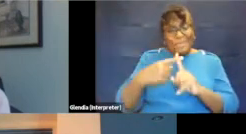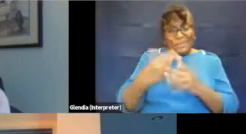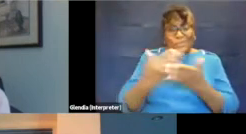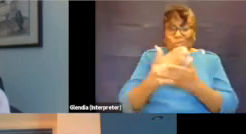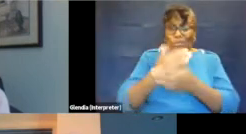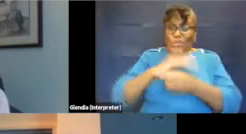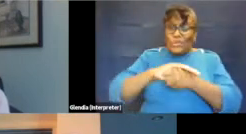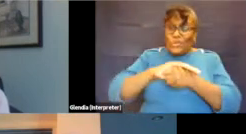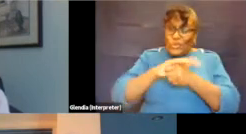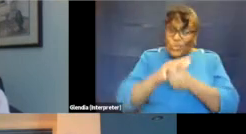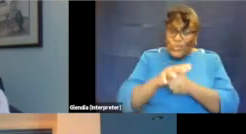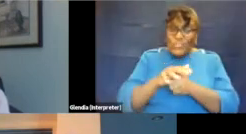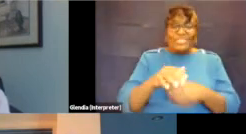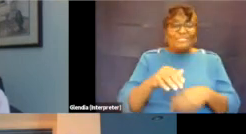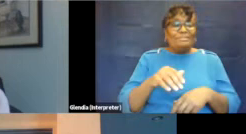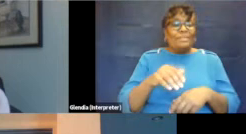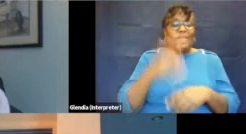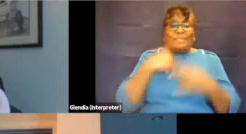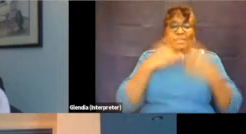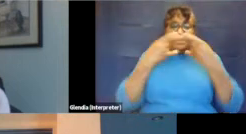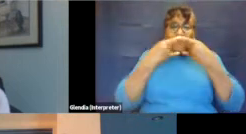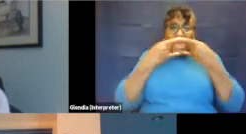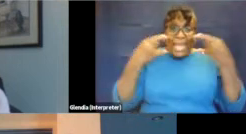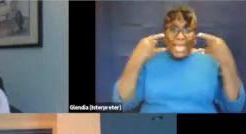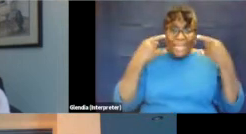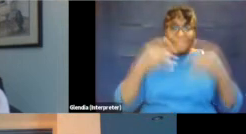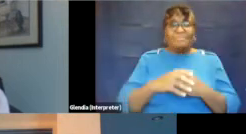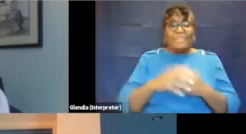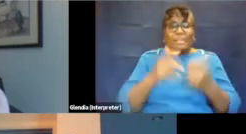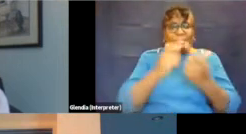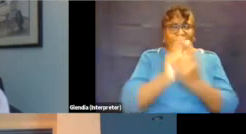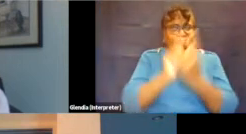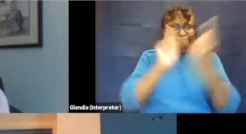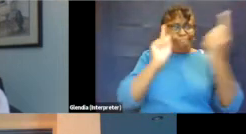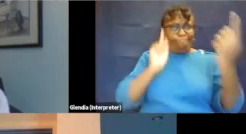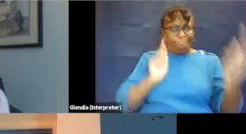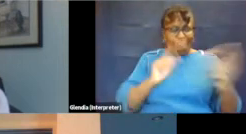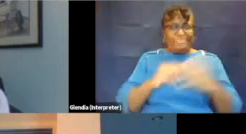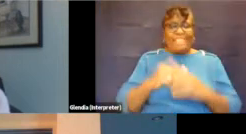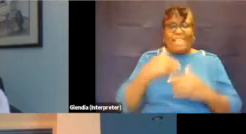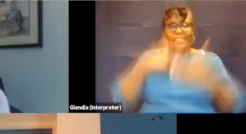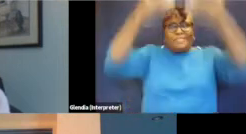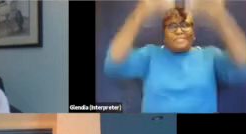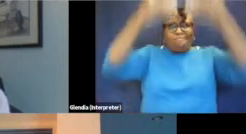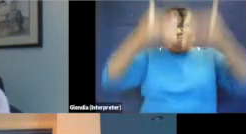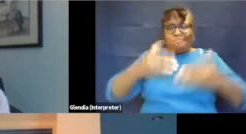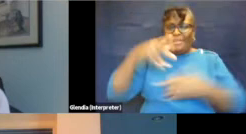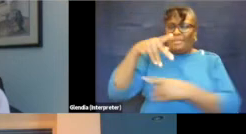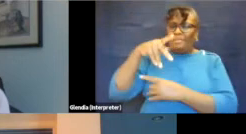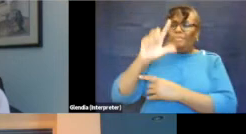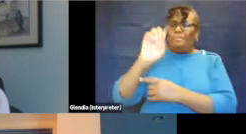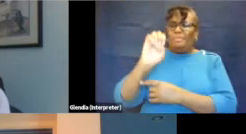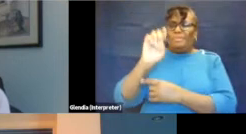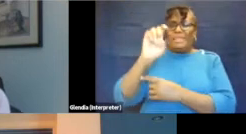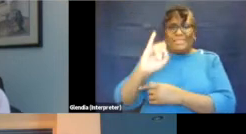There's masks and there's plexiglass and there's extra distancing. So just making sure that you have that conversation with the school team and